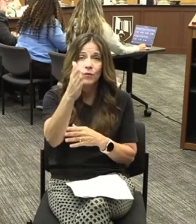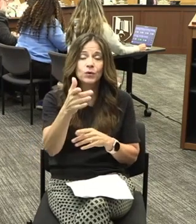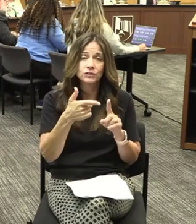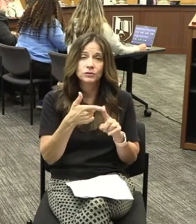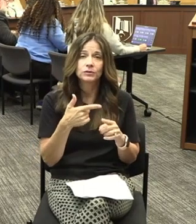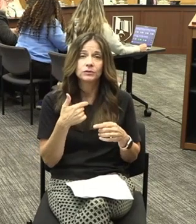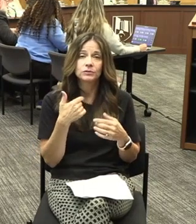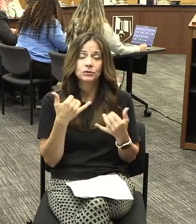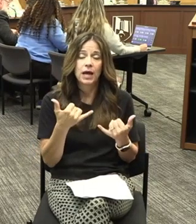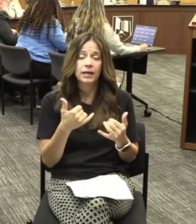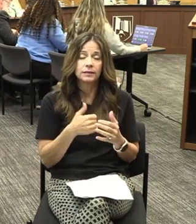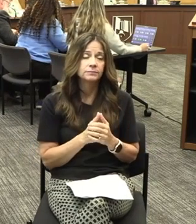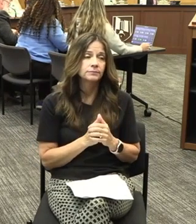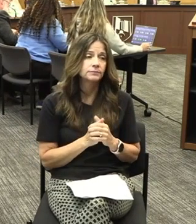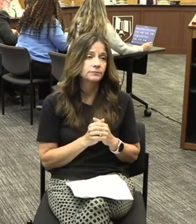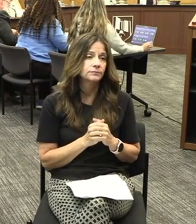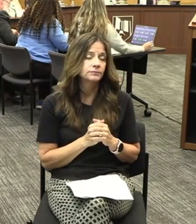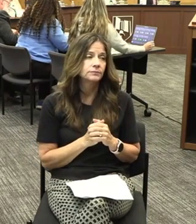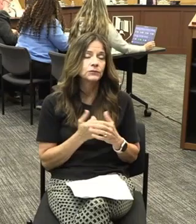tonight. Thank you.